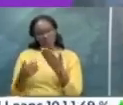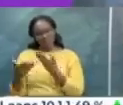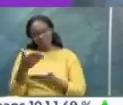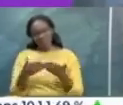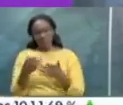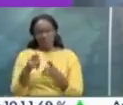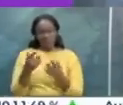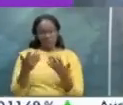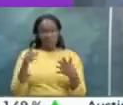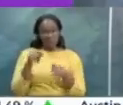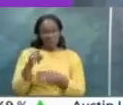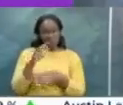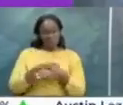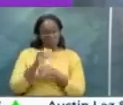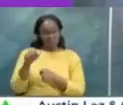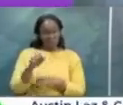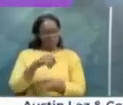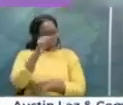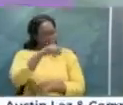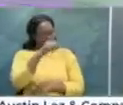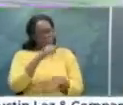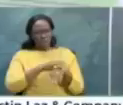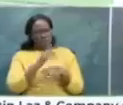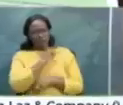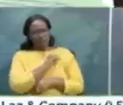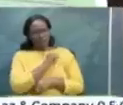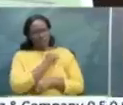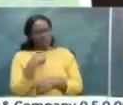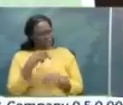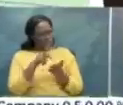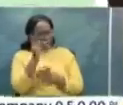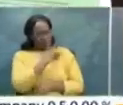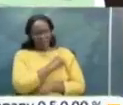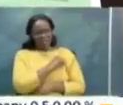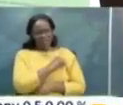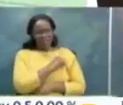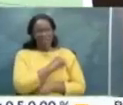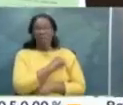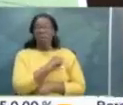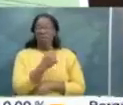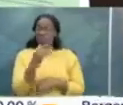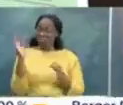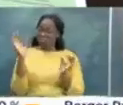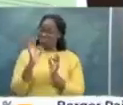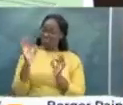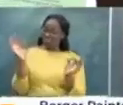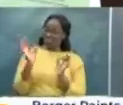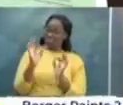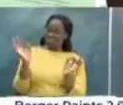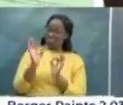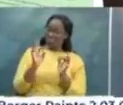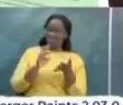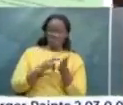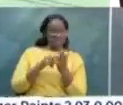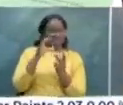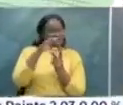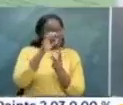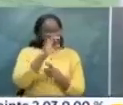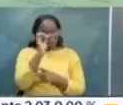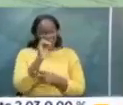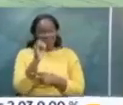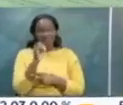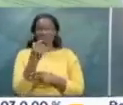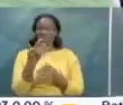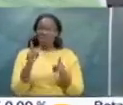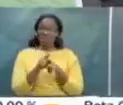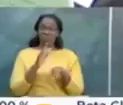this something you get yourself? Oh yeah, I already got my pack. Oh wow, you already have your pack. Definitely, it's not a choice now. I mean, one good